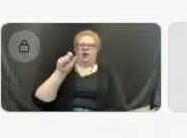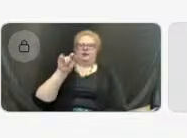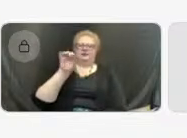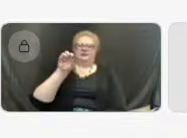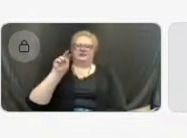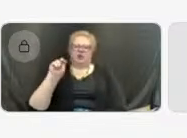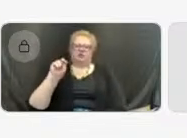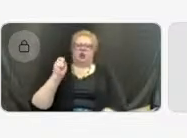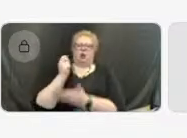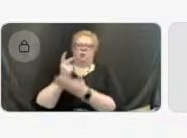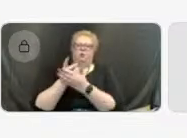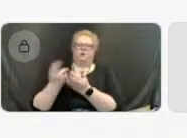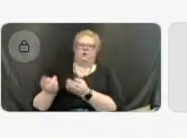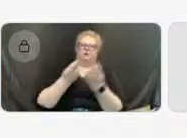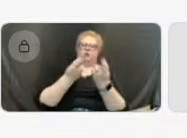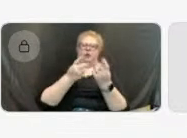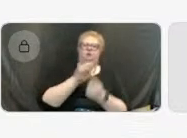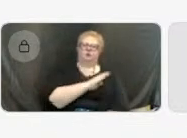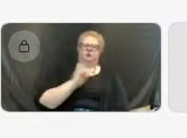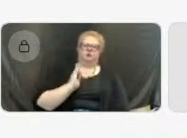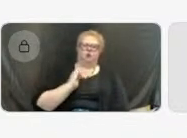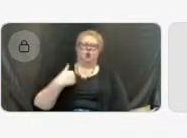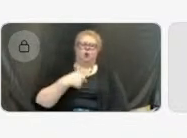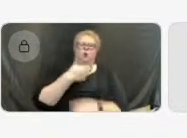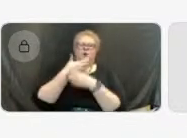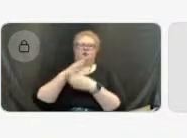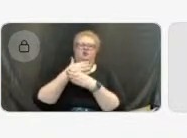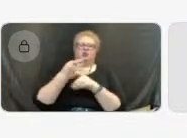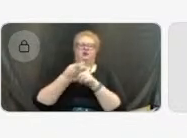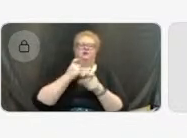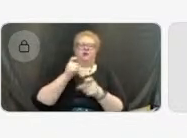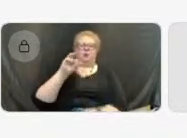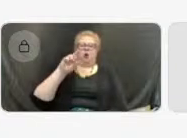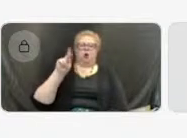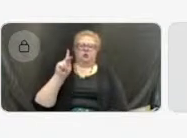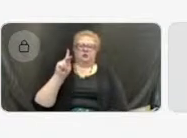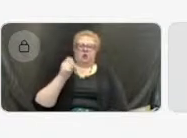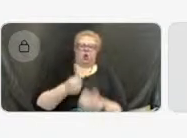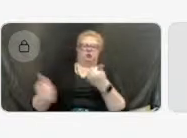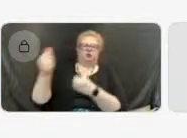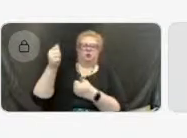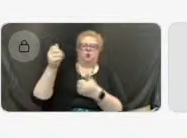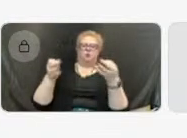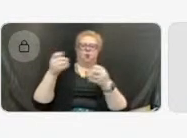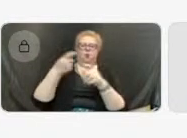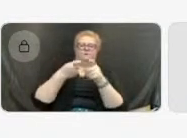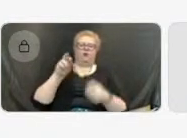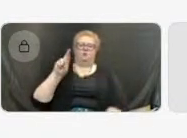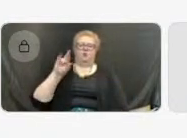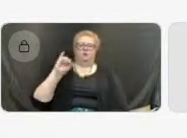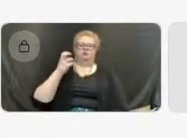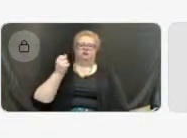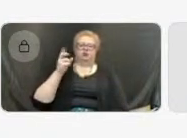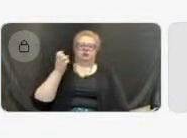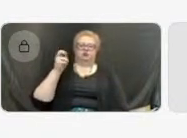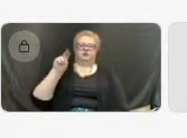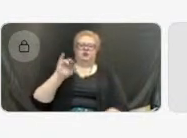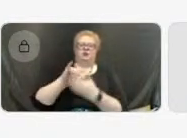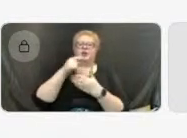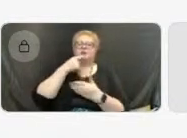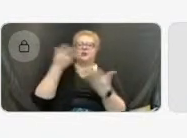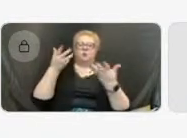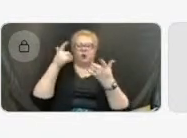In fact, we want to share a quote from the Arkansas Supreme Court decision regarding Richardson, which said this, and I quote,